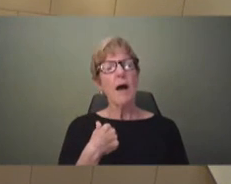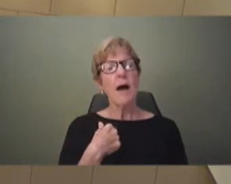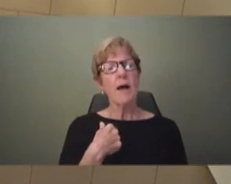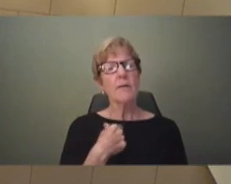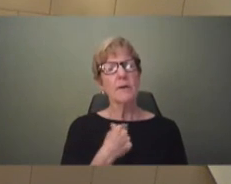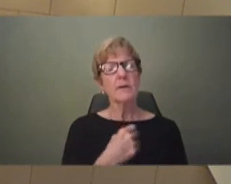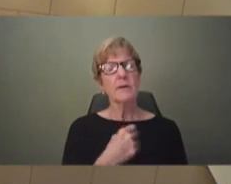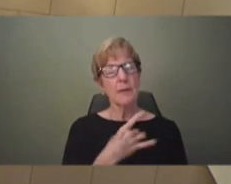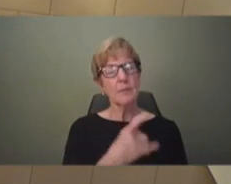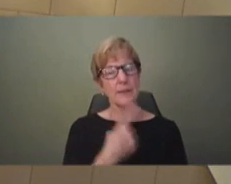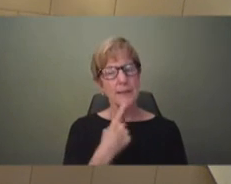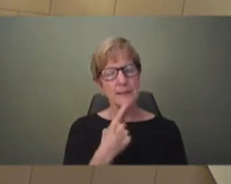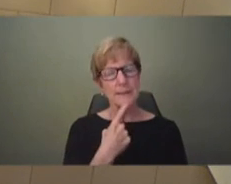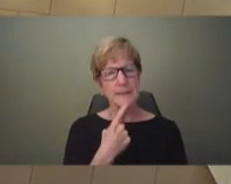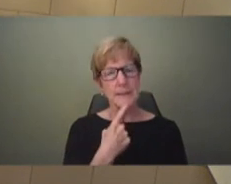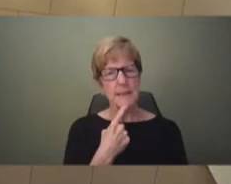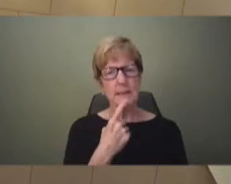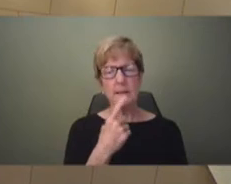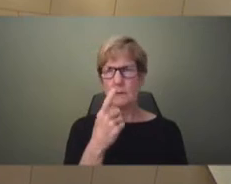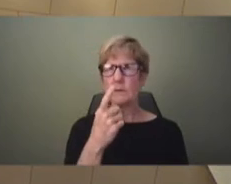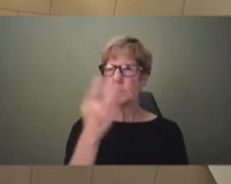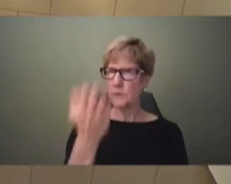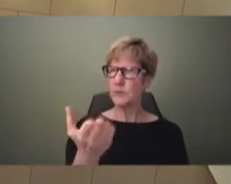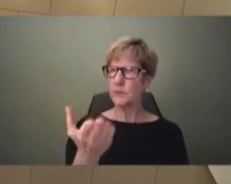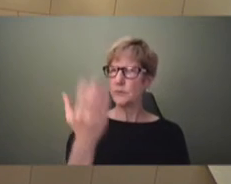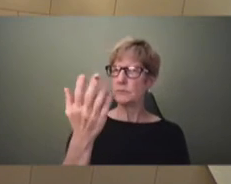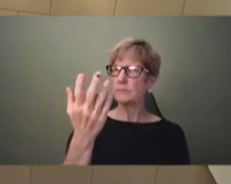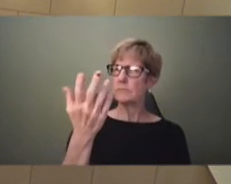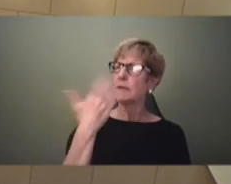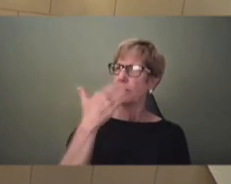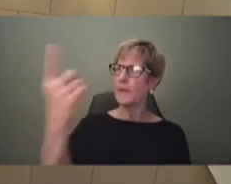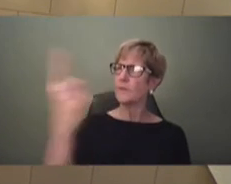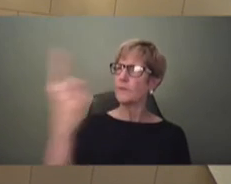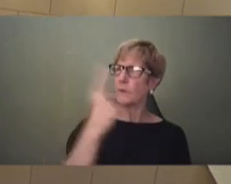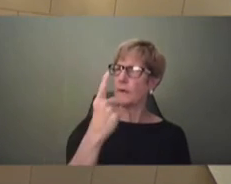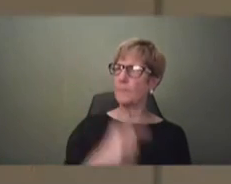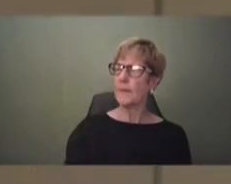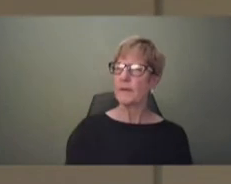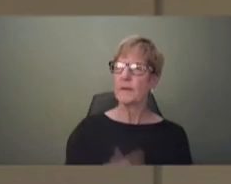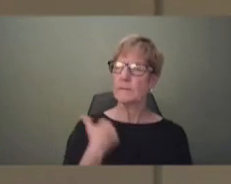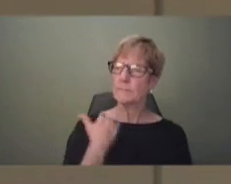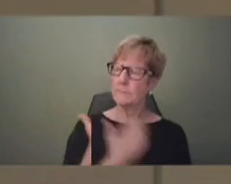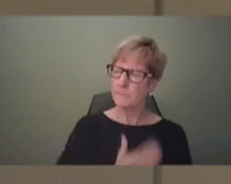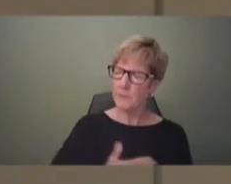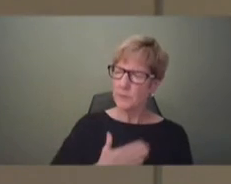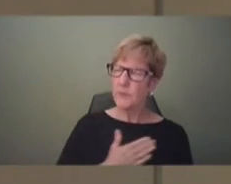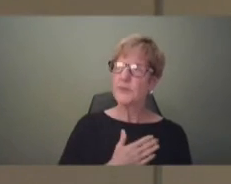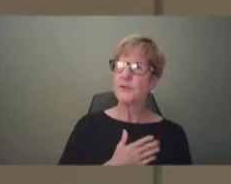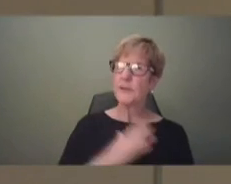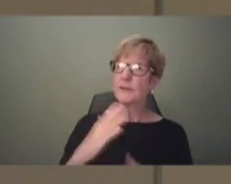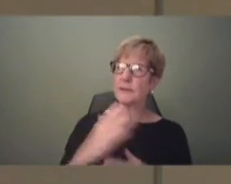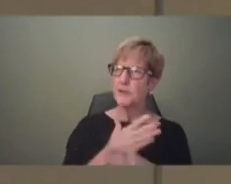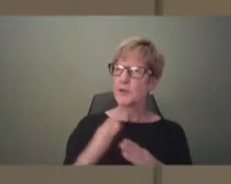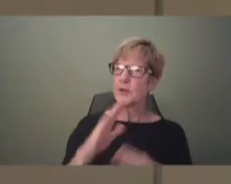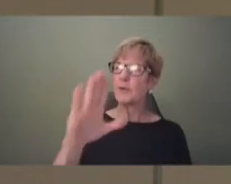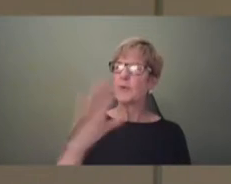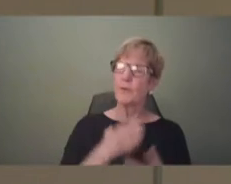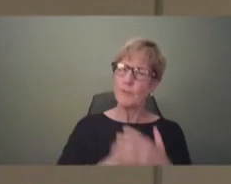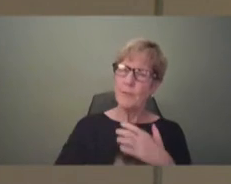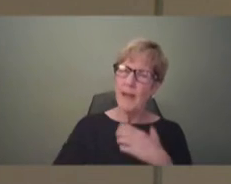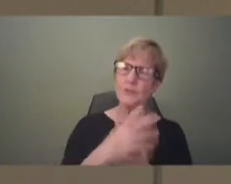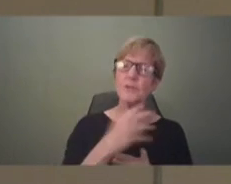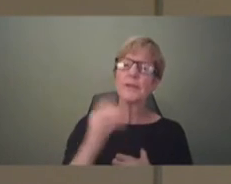say to um to the resident thank you for coming out and we appreciate your sharing your your passion and your your